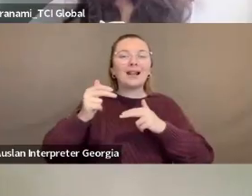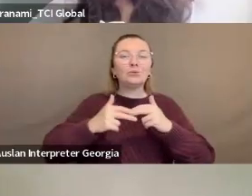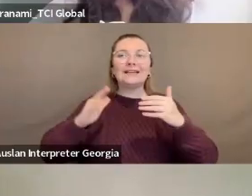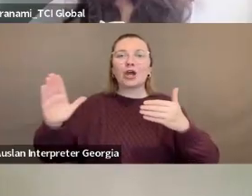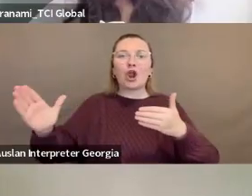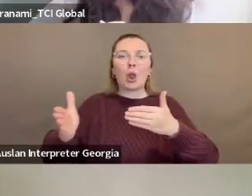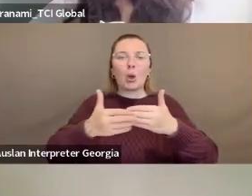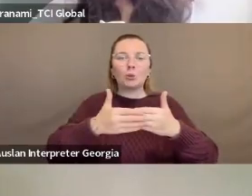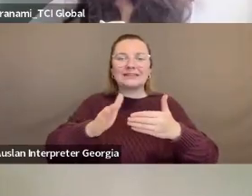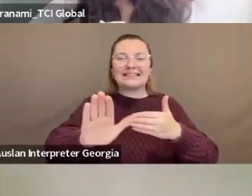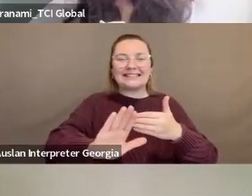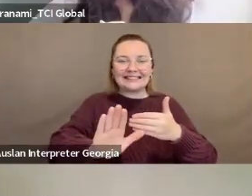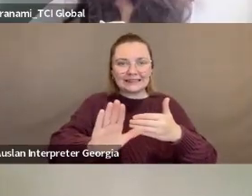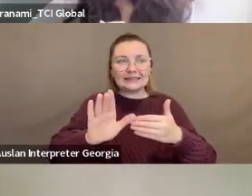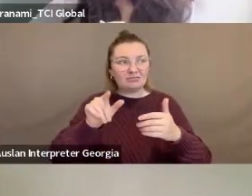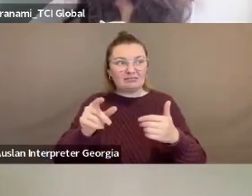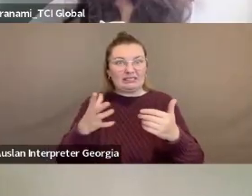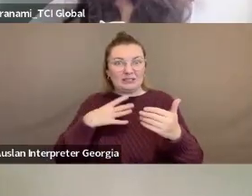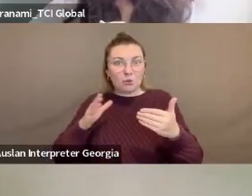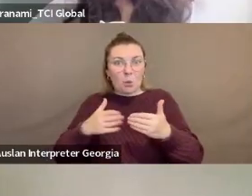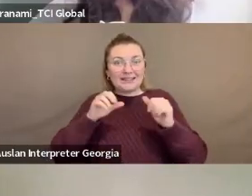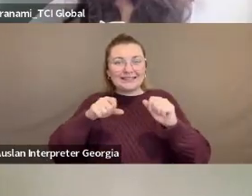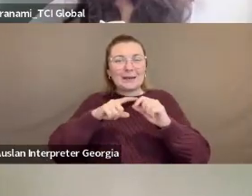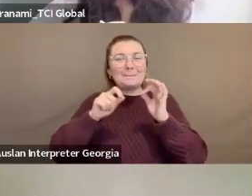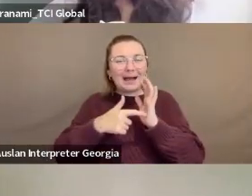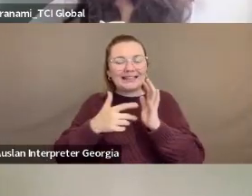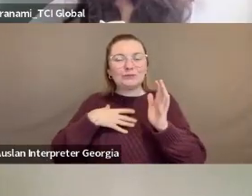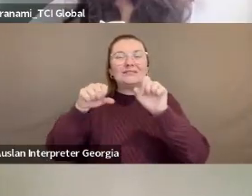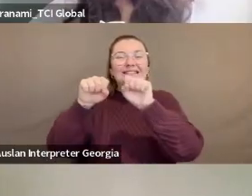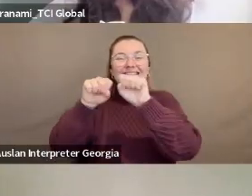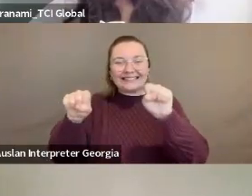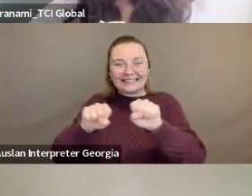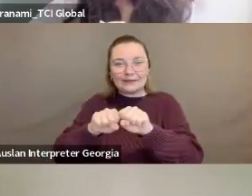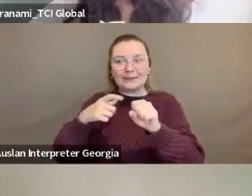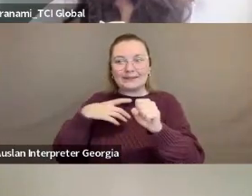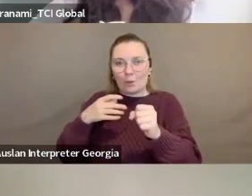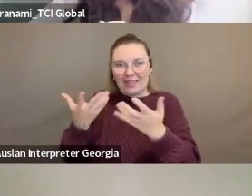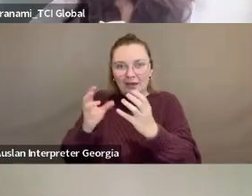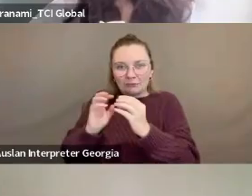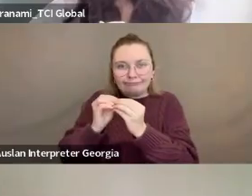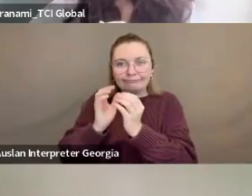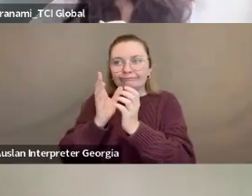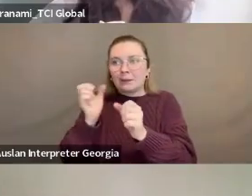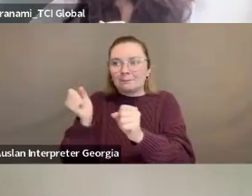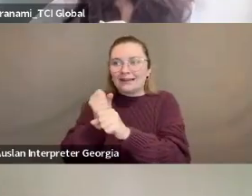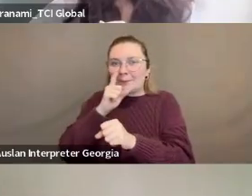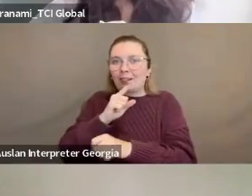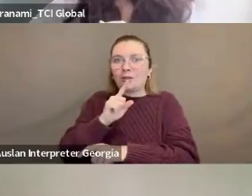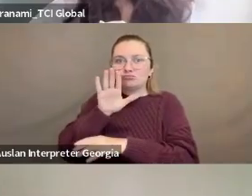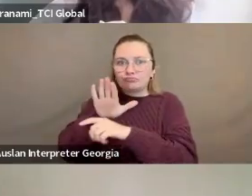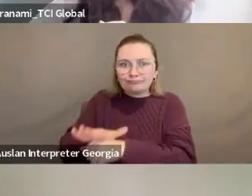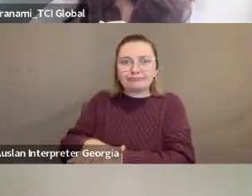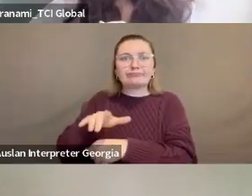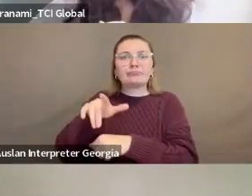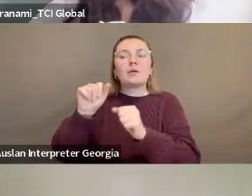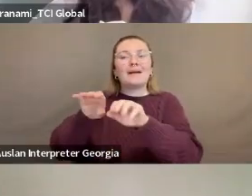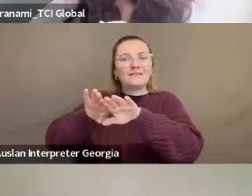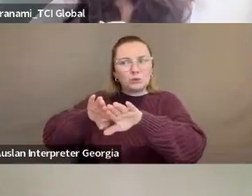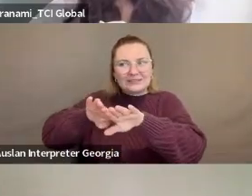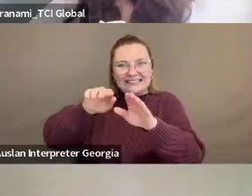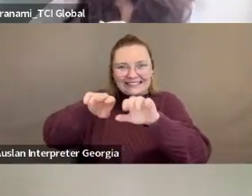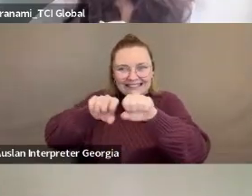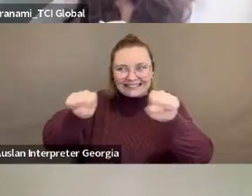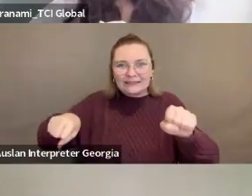about dismantling systems that segregate, coerce, or silence people. It is about the right to choose